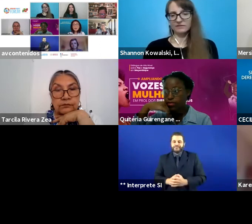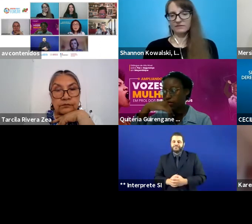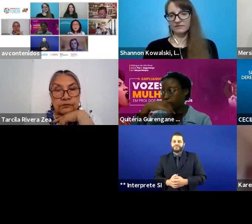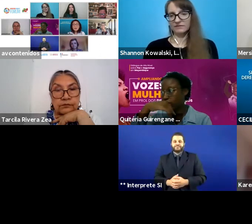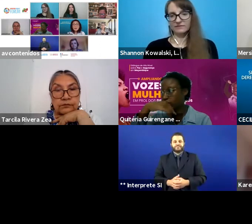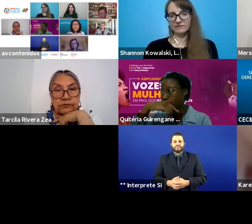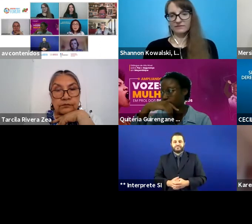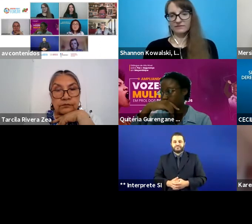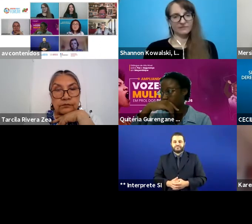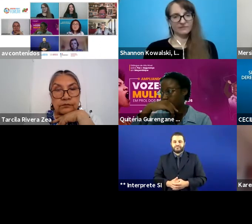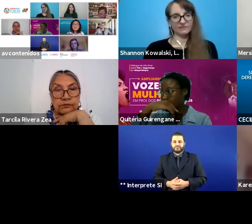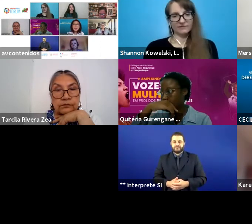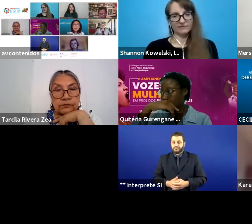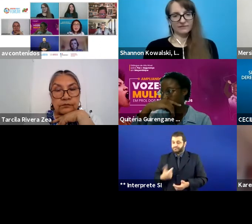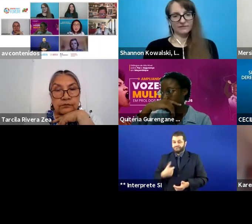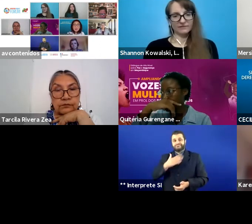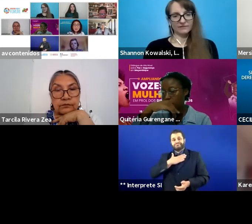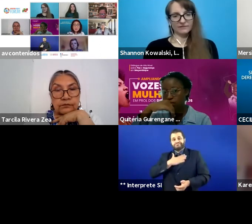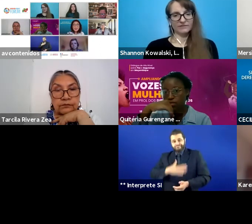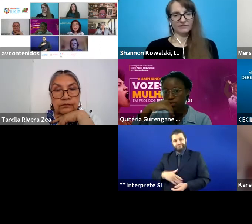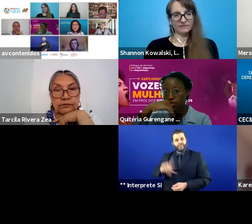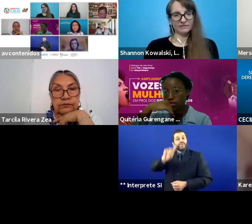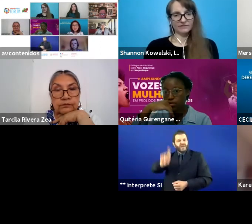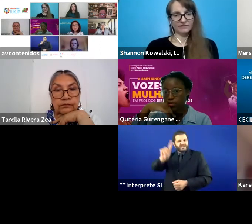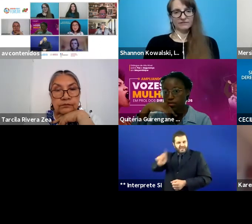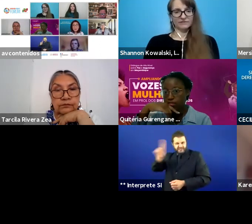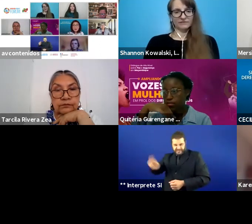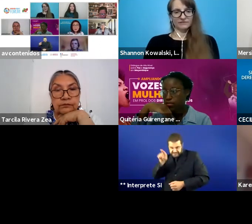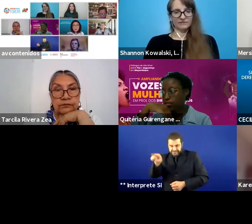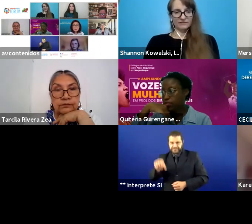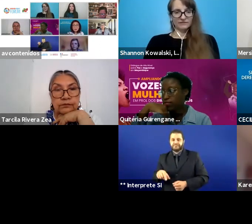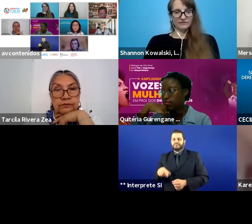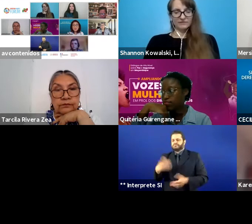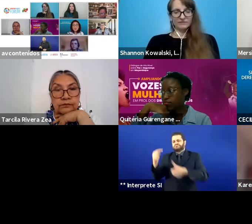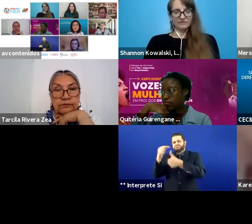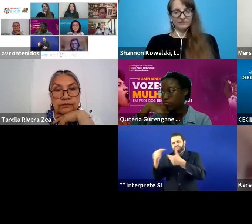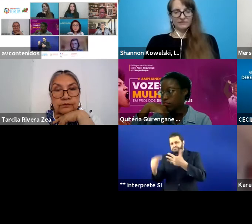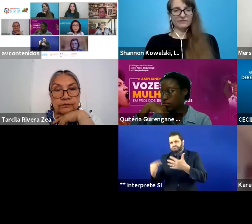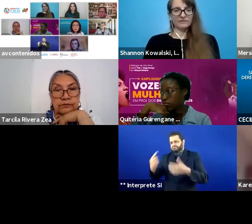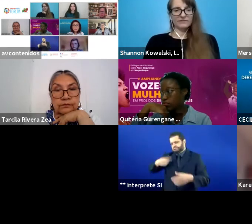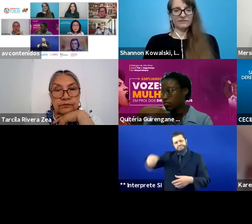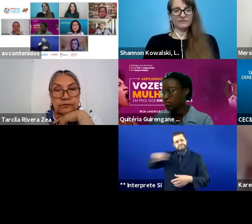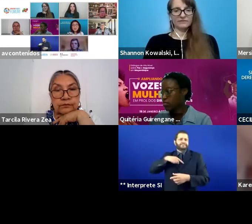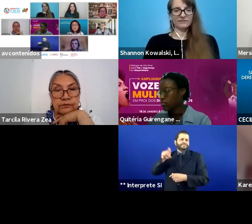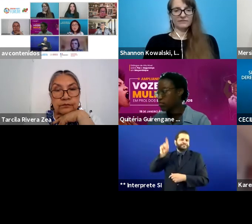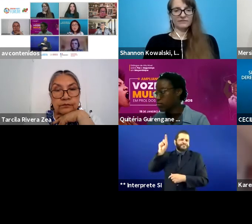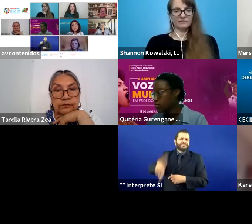Thank you. Hace años atrás, mi maestro de derechos